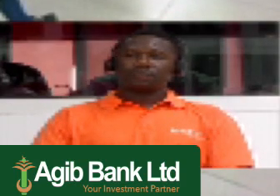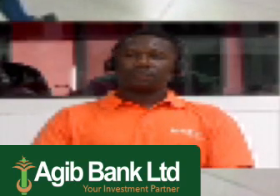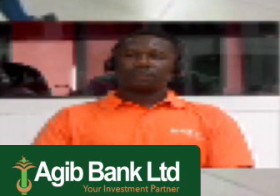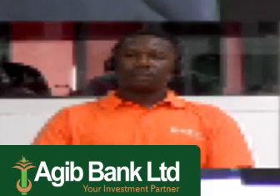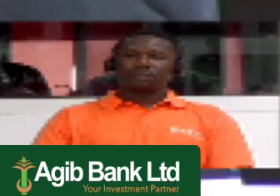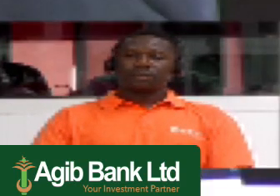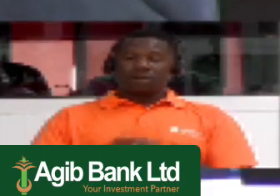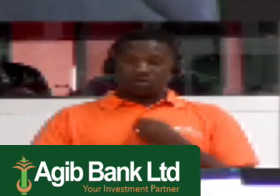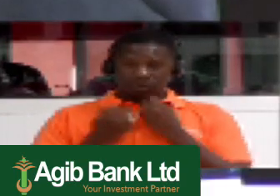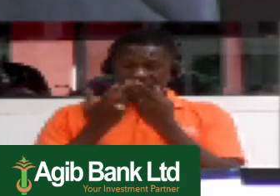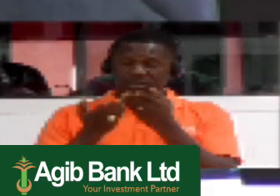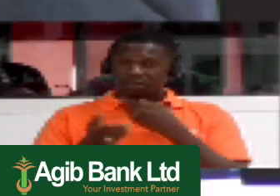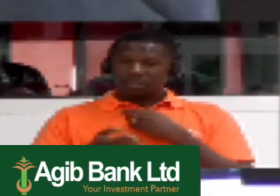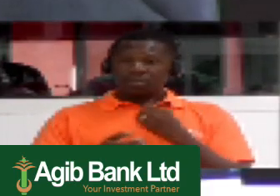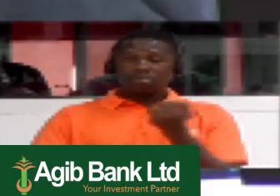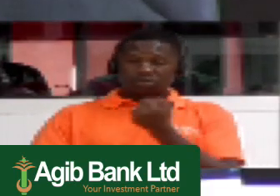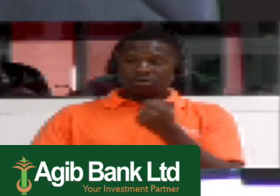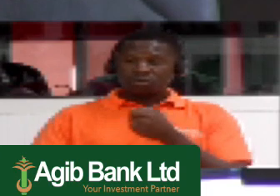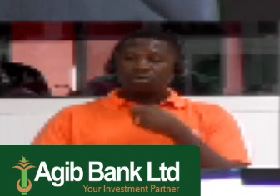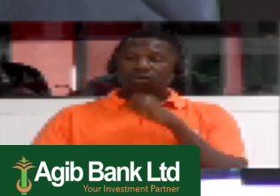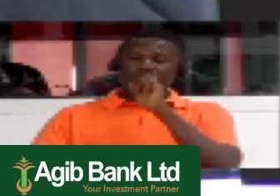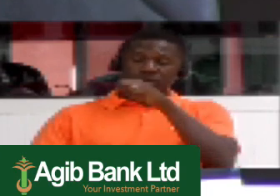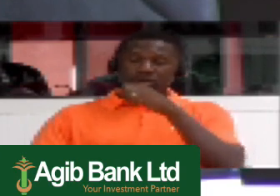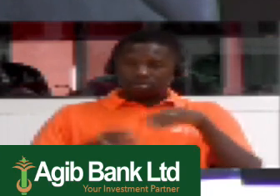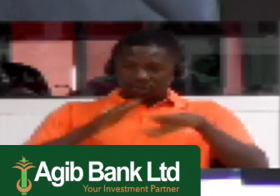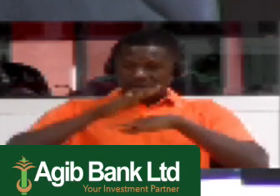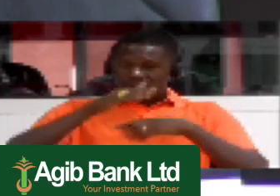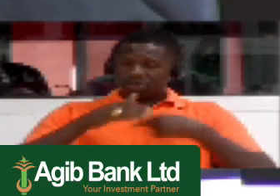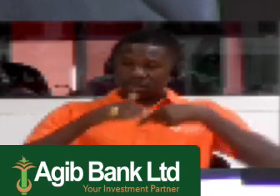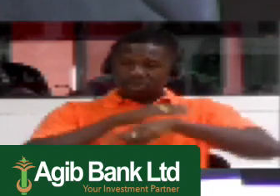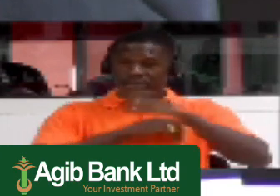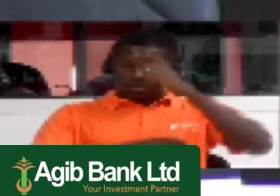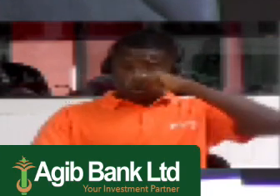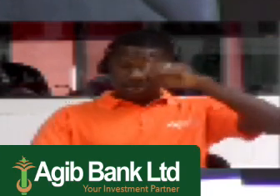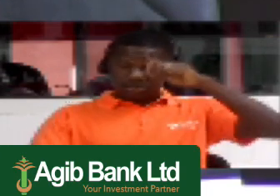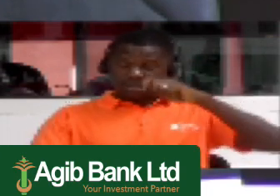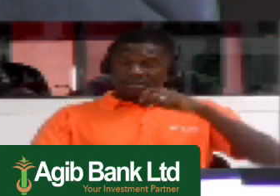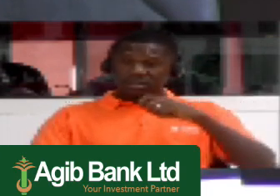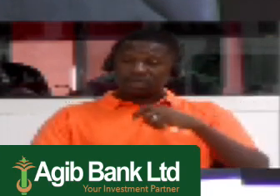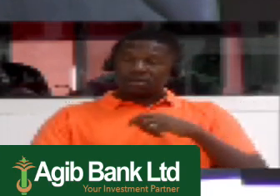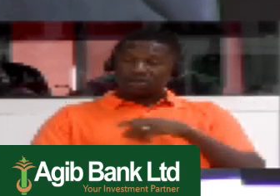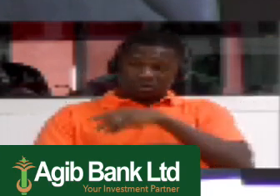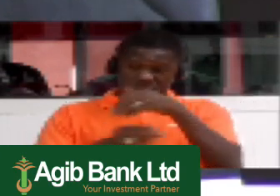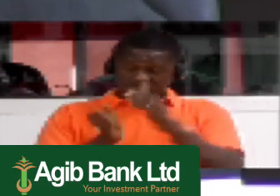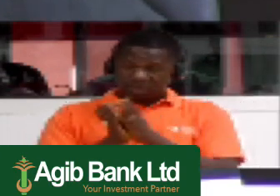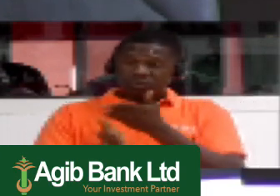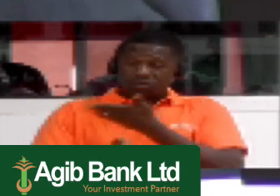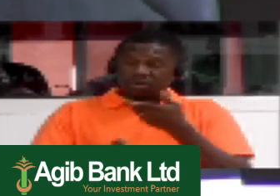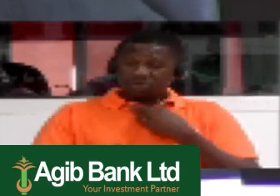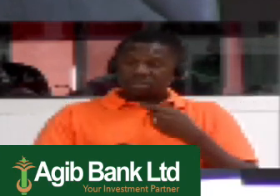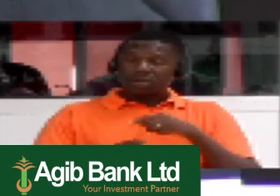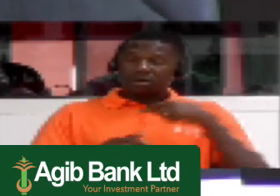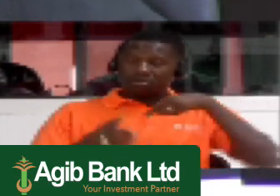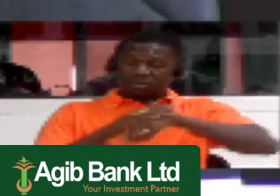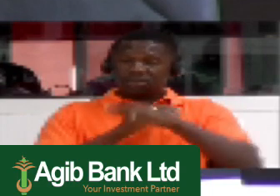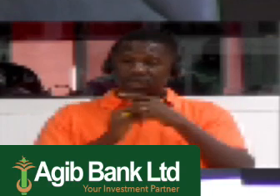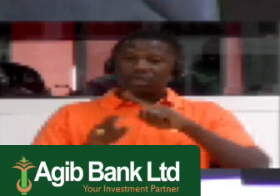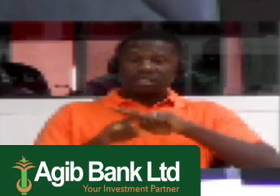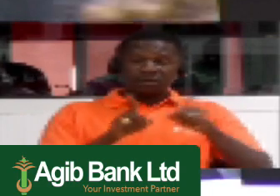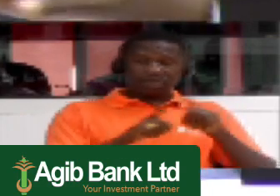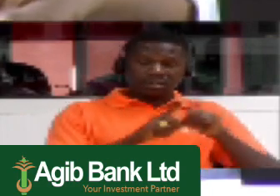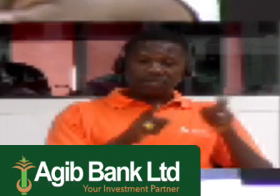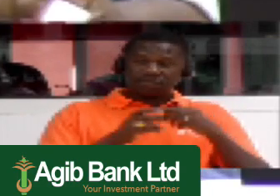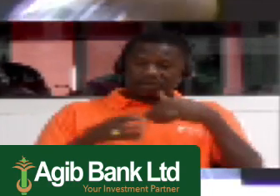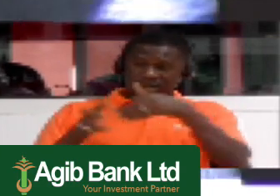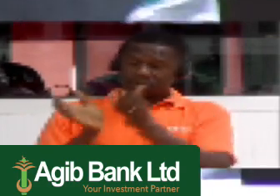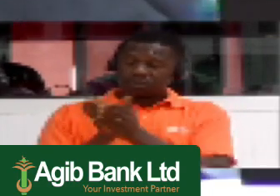And would you say that it was because of your background in the police force that is why you were actually put in these different units where you needed to have